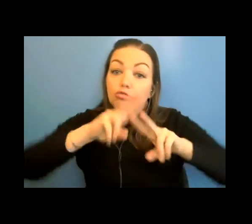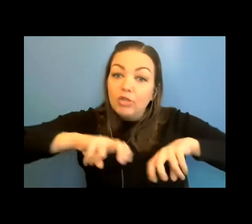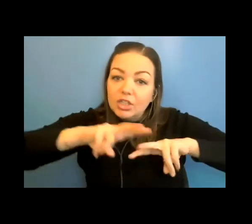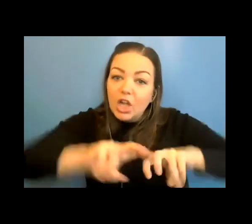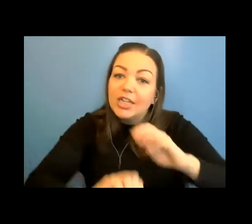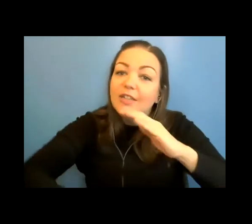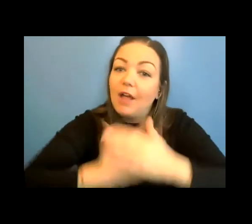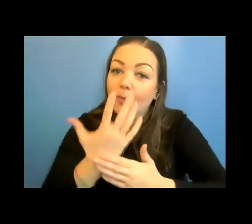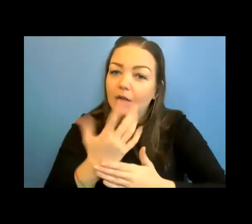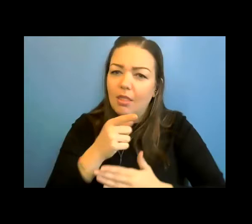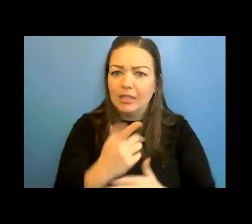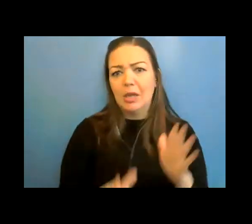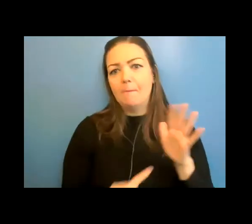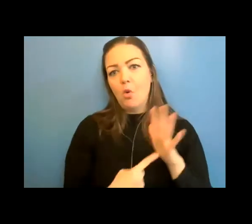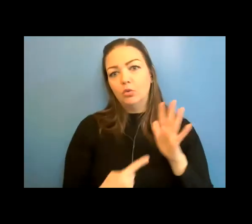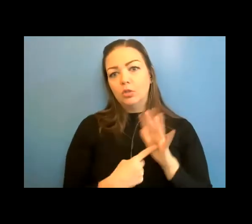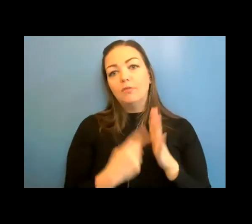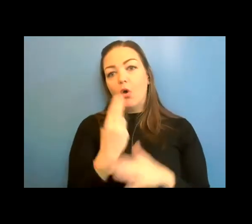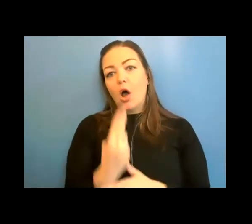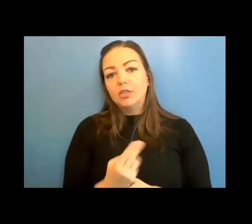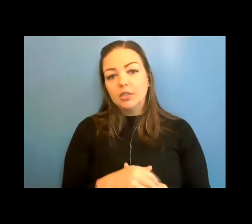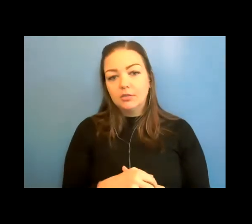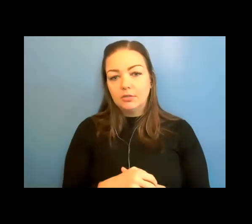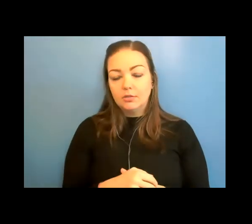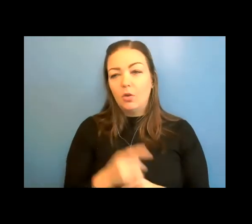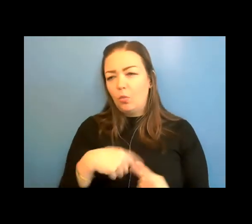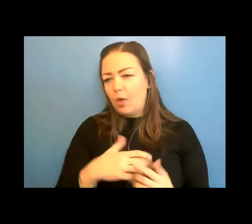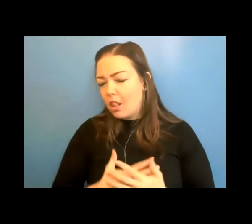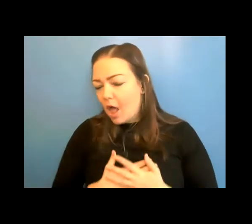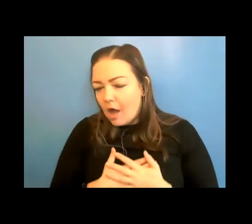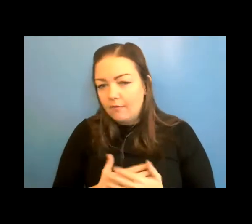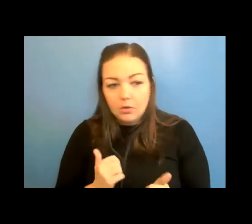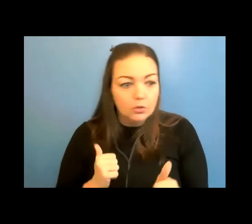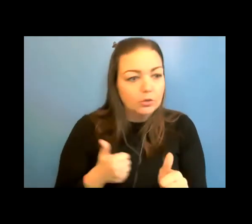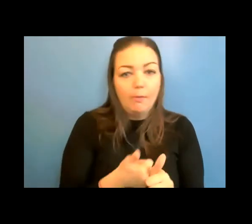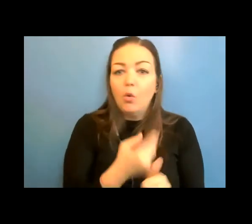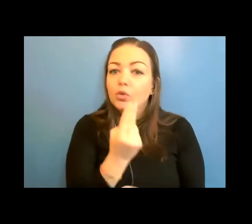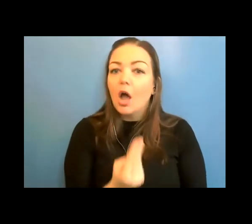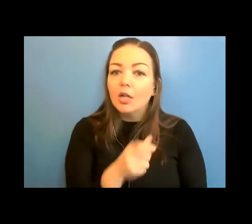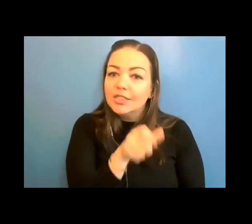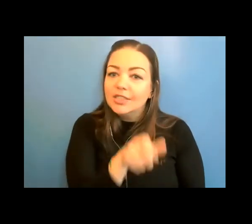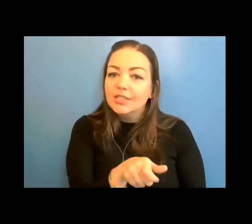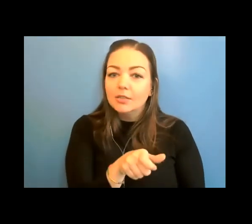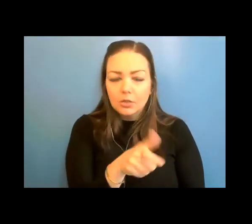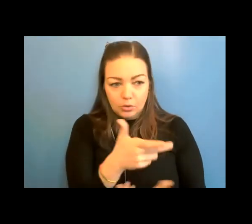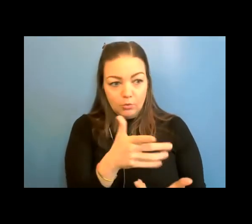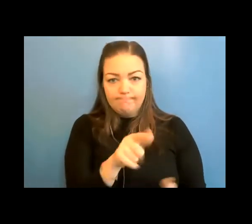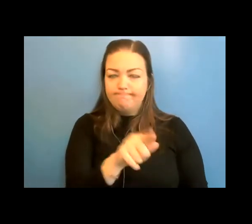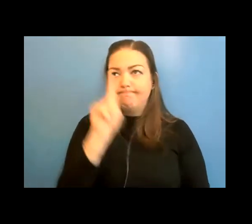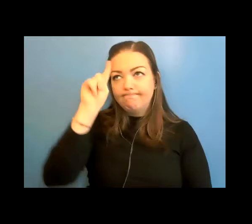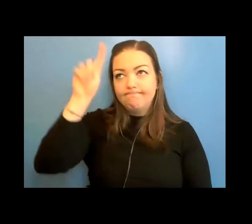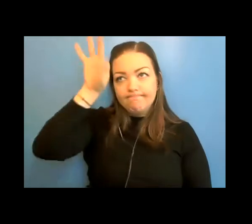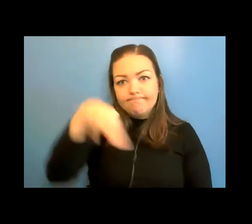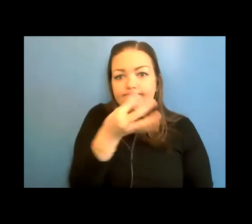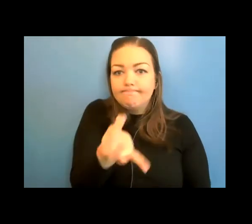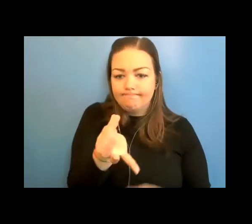vital stage for artists, and we really love supporting artists to take an idea and then work out how